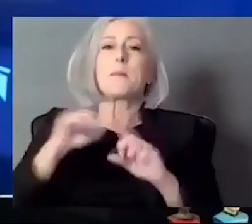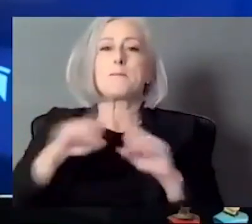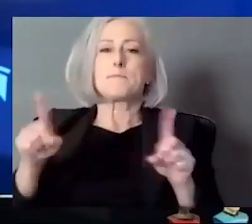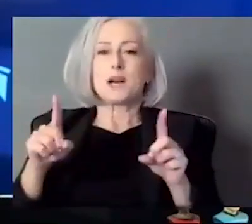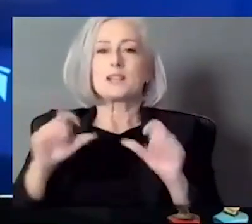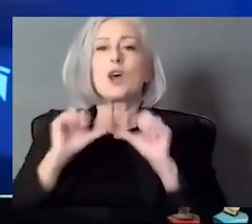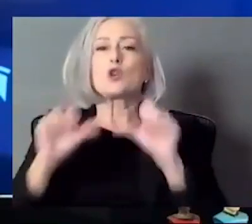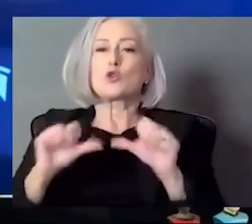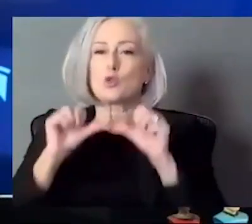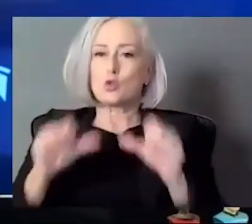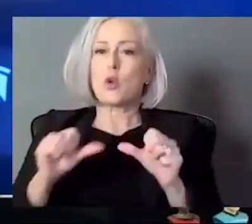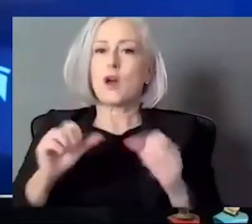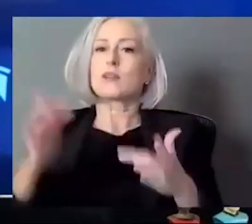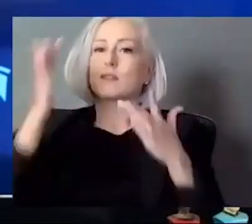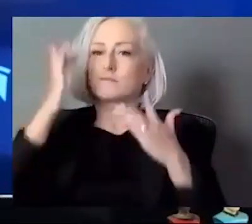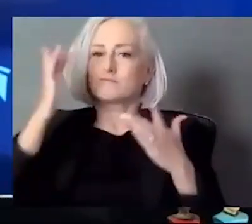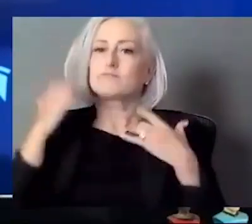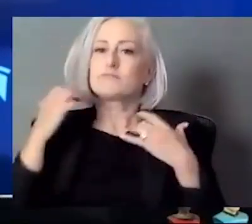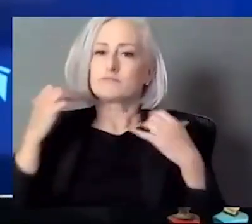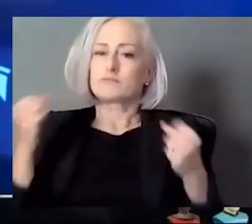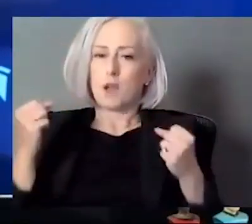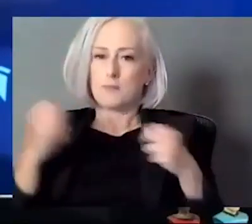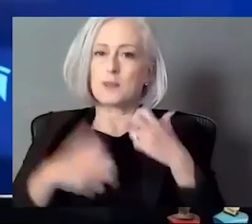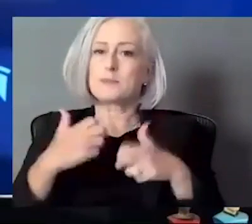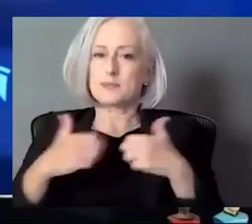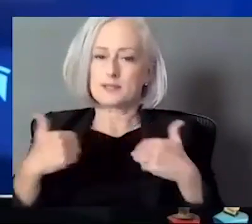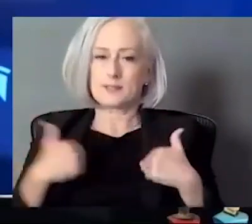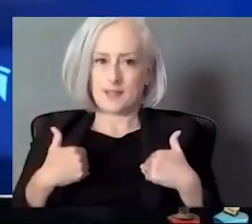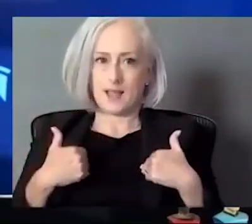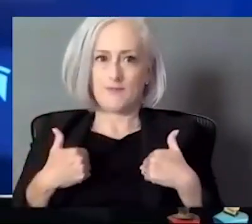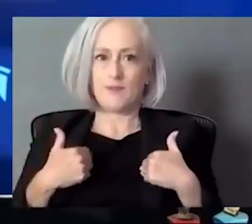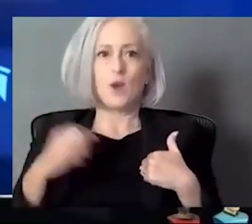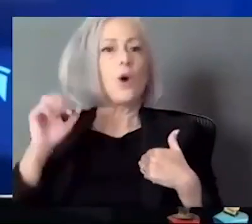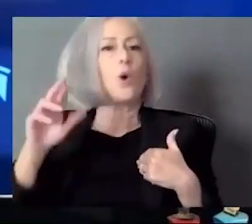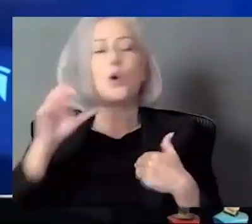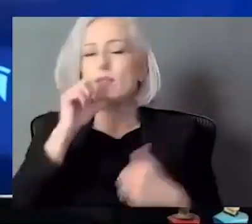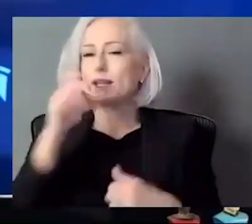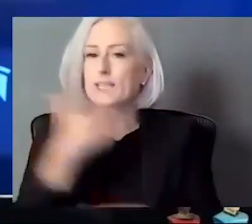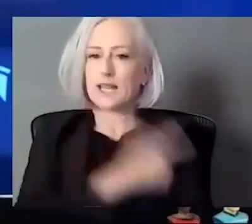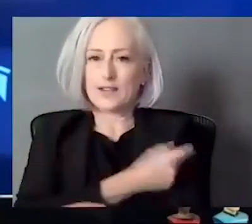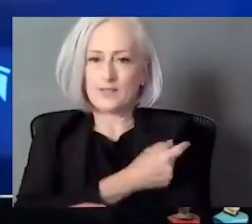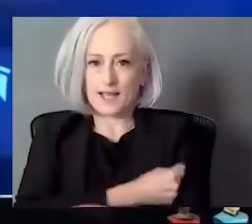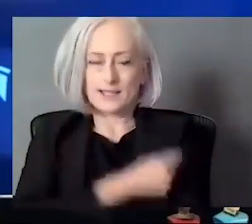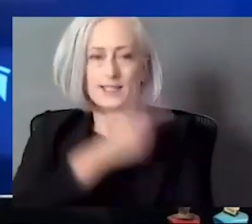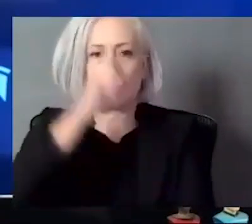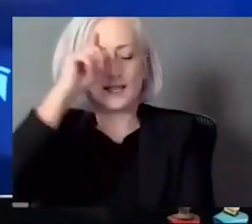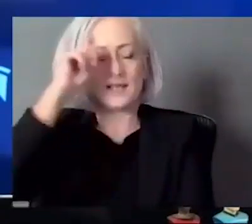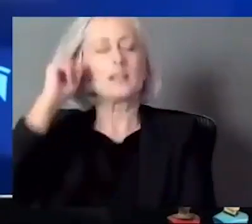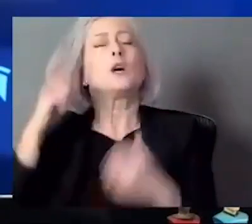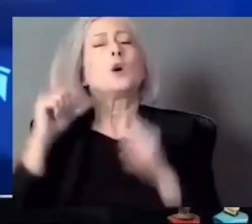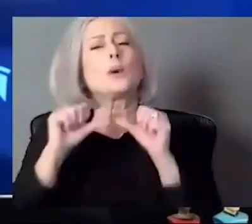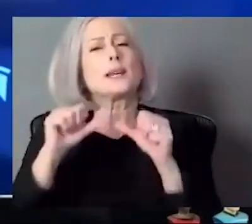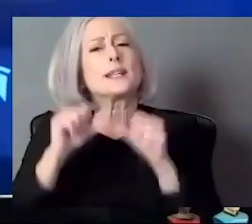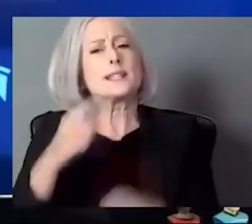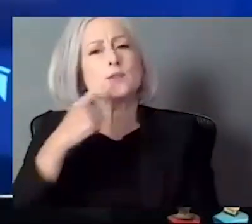but most of them get better and go back to senior living. We keep saying that we're not making it up. It's all about the